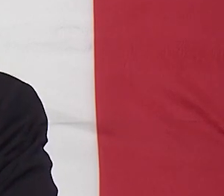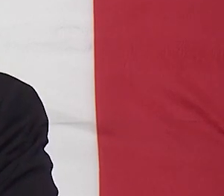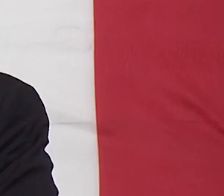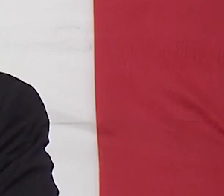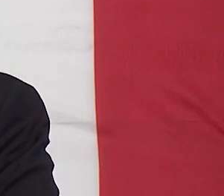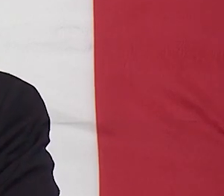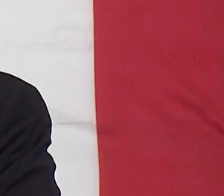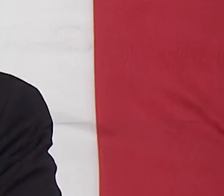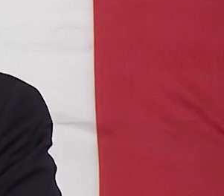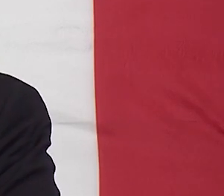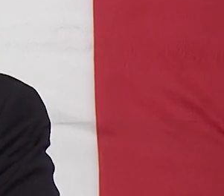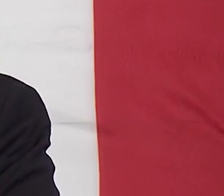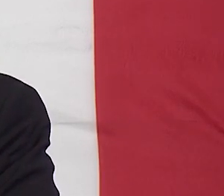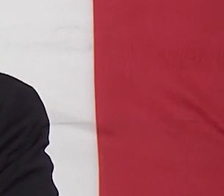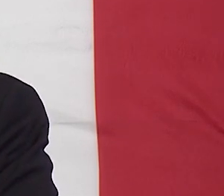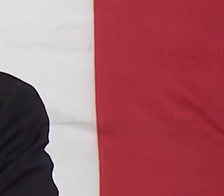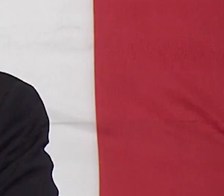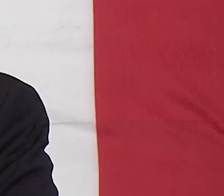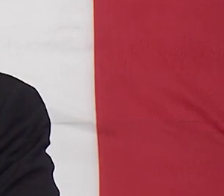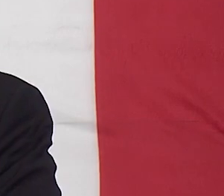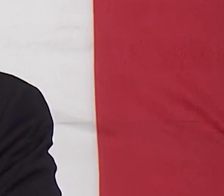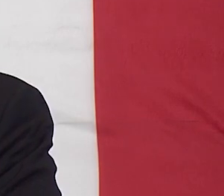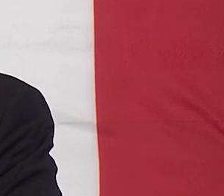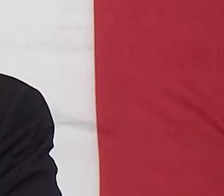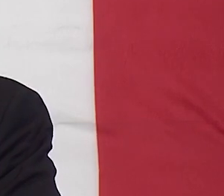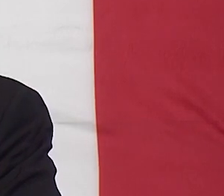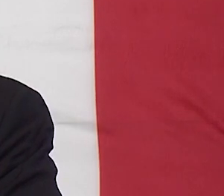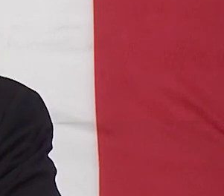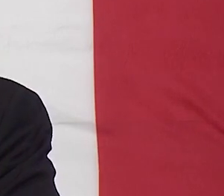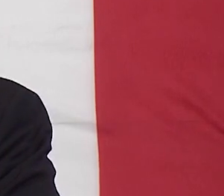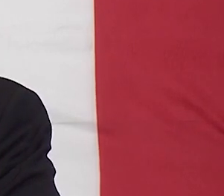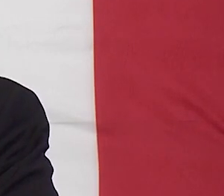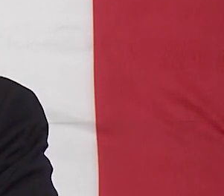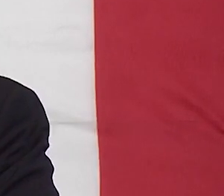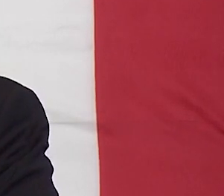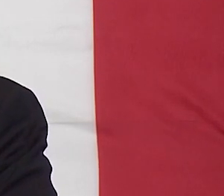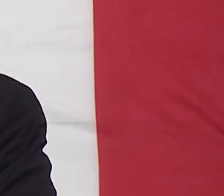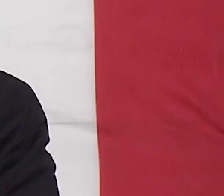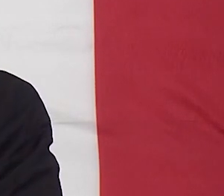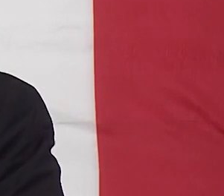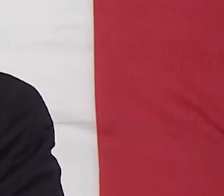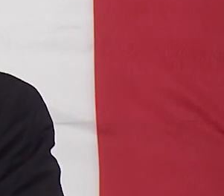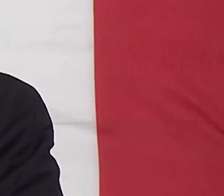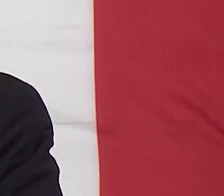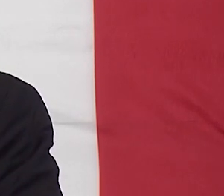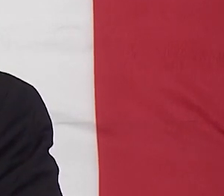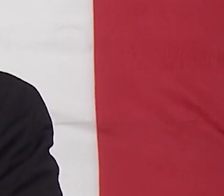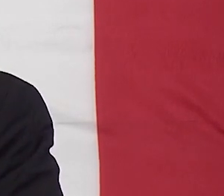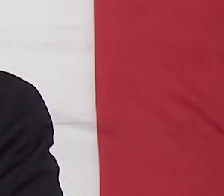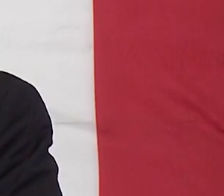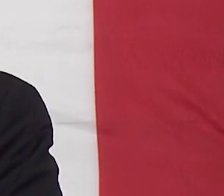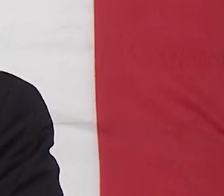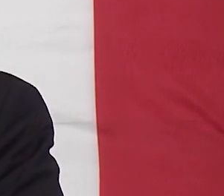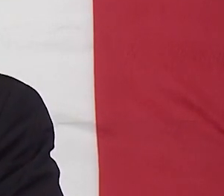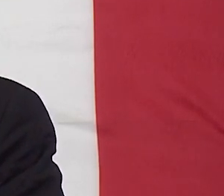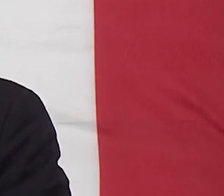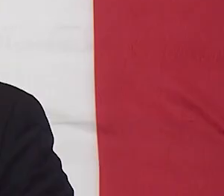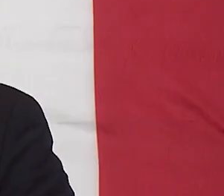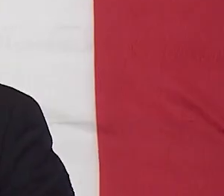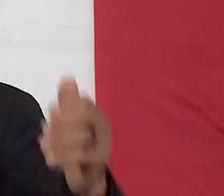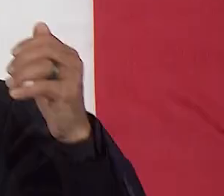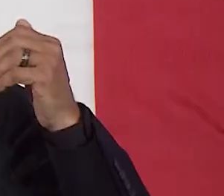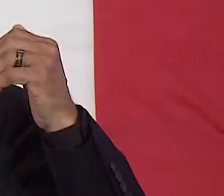Que toca a todo el mundo. That touches every single person. Solamente sale con la mano de Dios. And it only comes out with the hand of God. Le